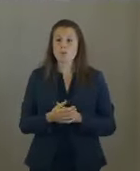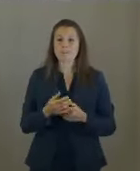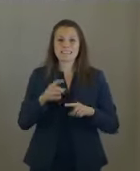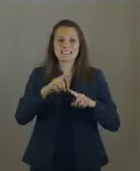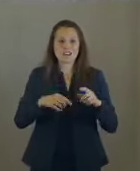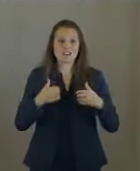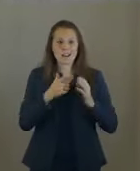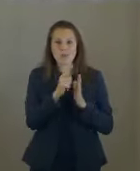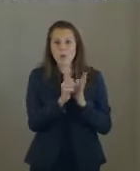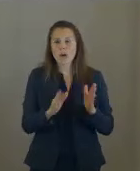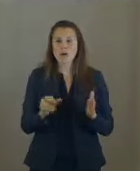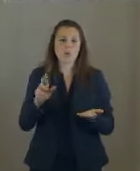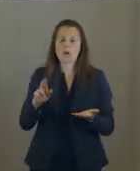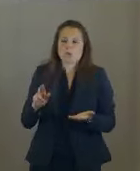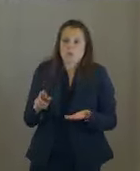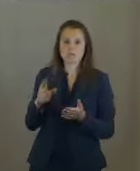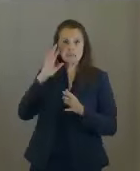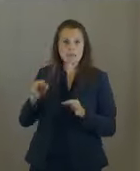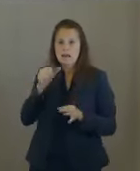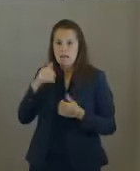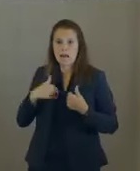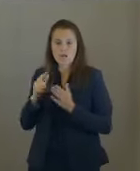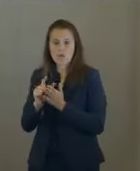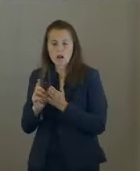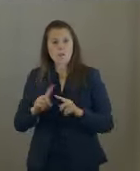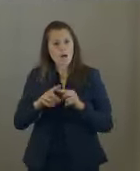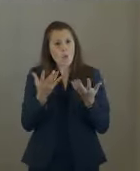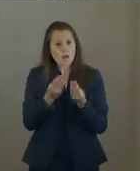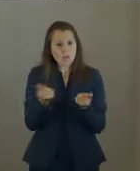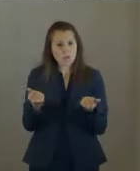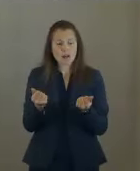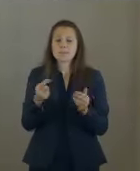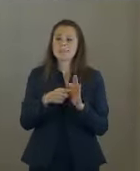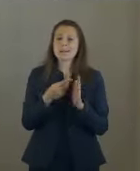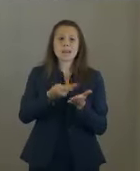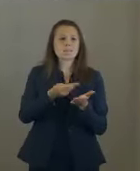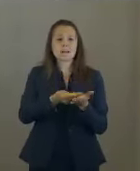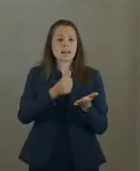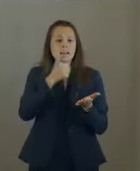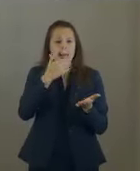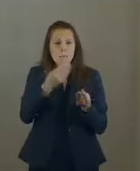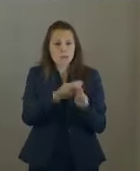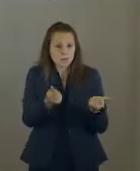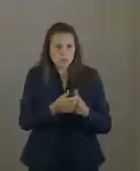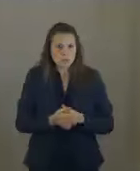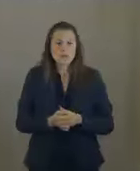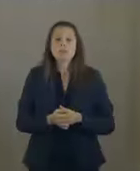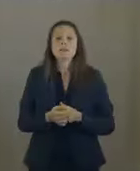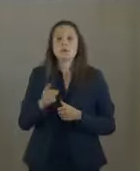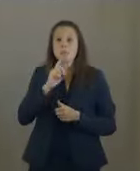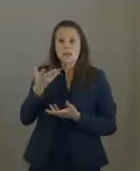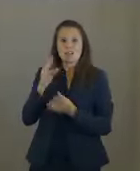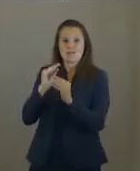didn't get a lawyer, and they do want it resolved. Sometimes monetary damages is not the greatest goal in life. It's to fix